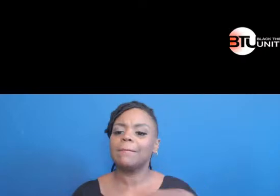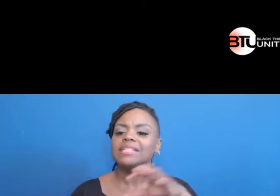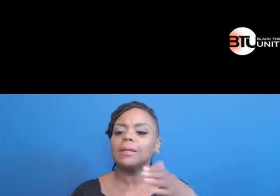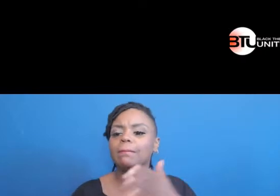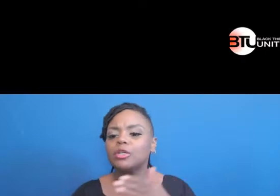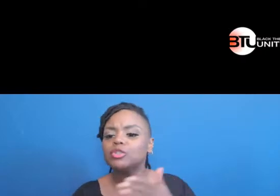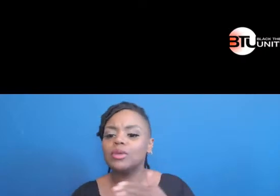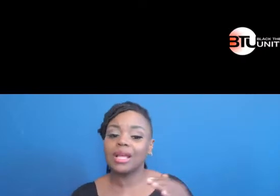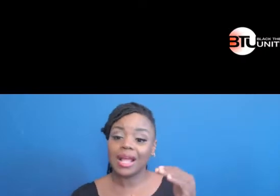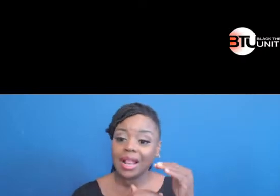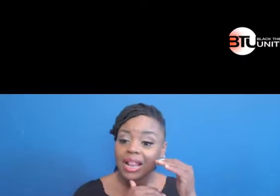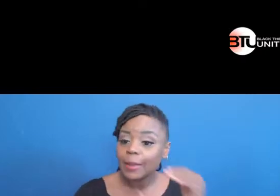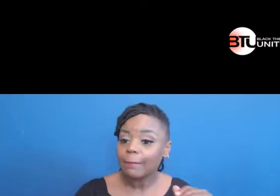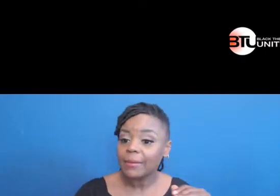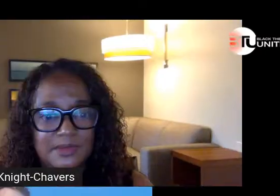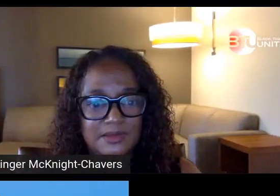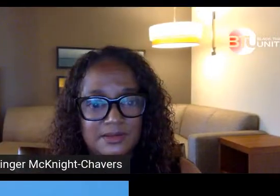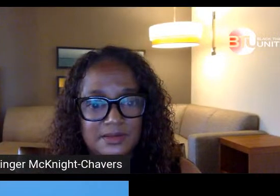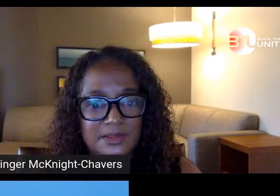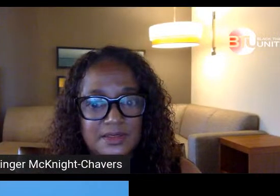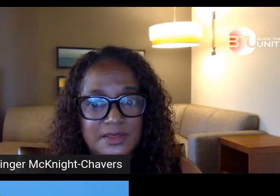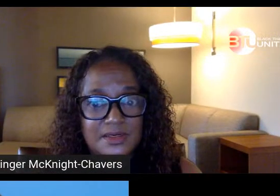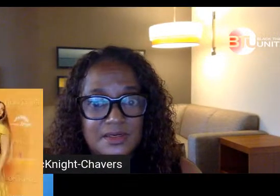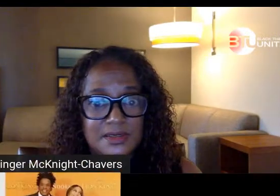a corporation.